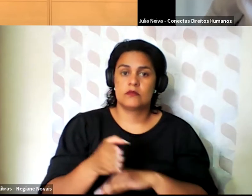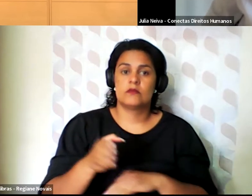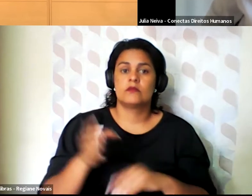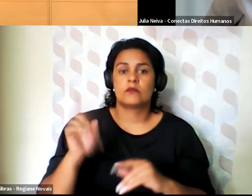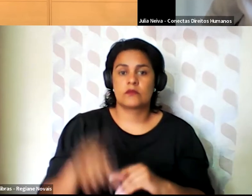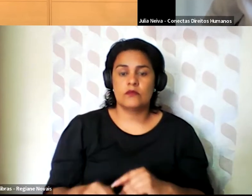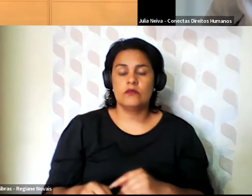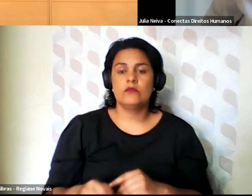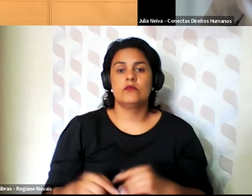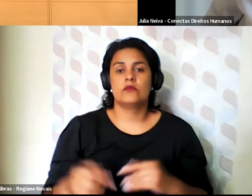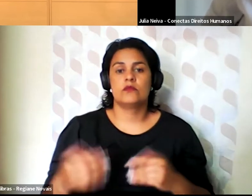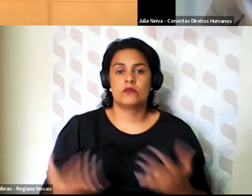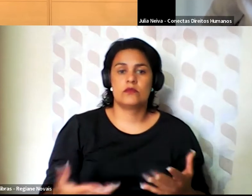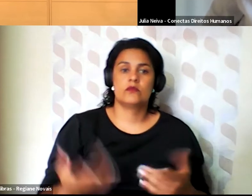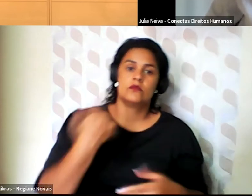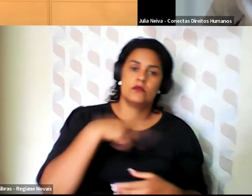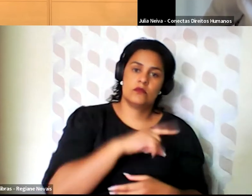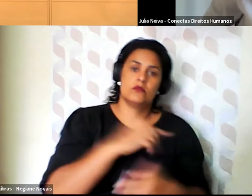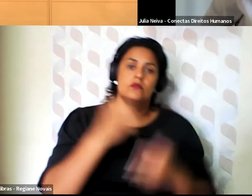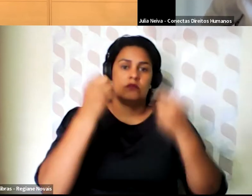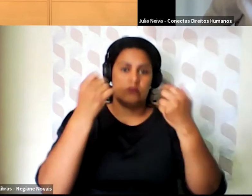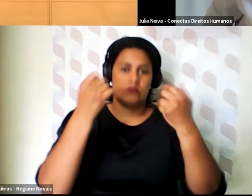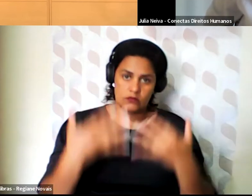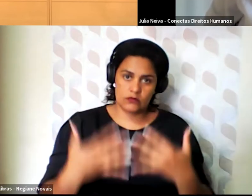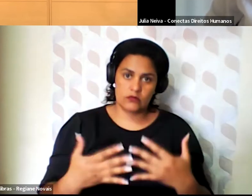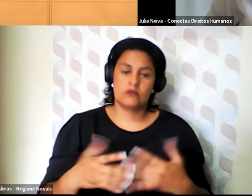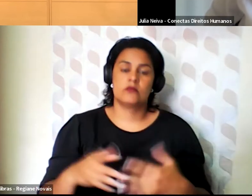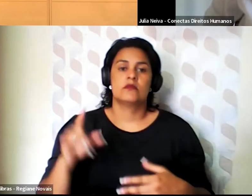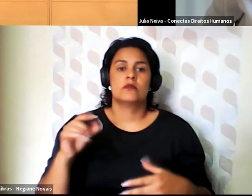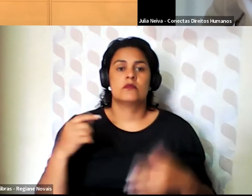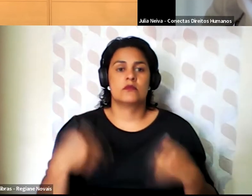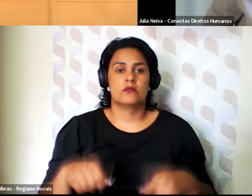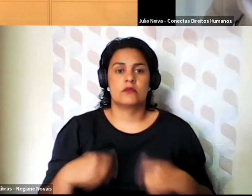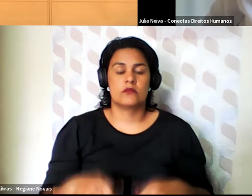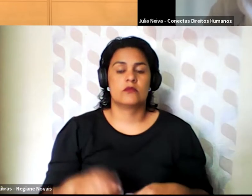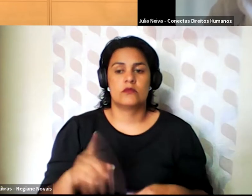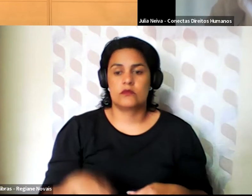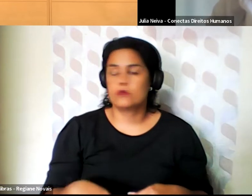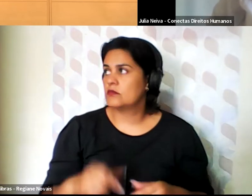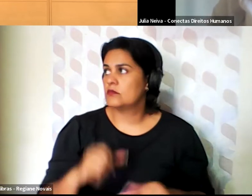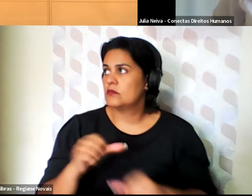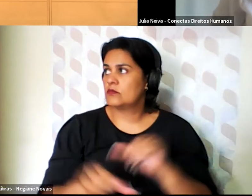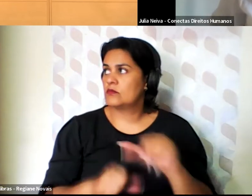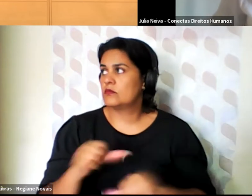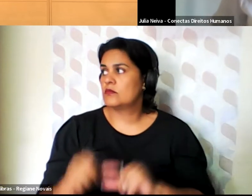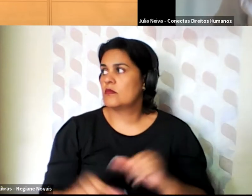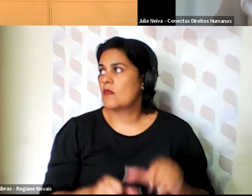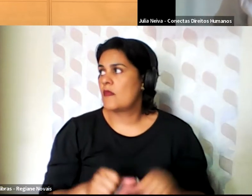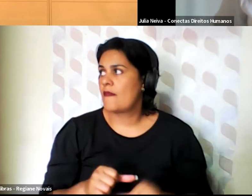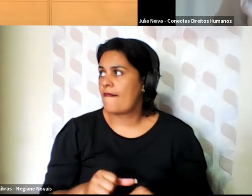committee asked us to do other things, so we did some modification. We did some that